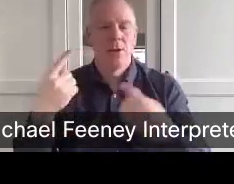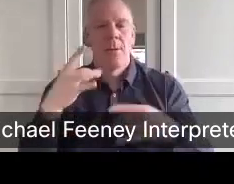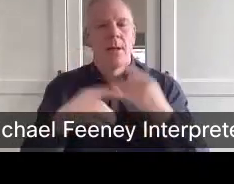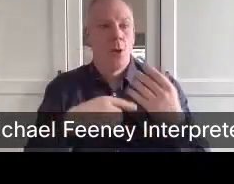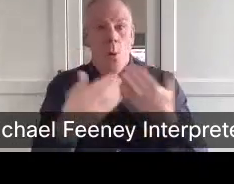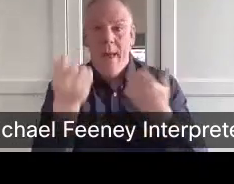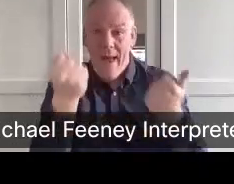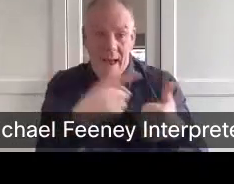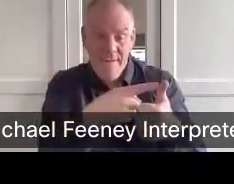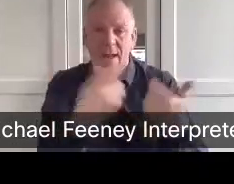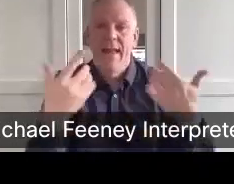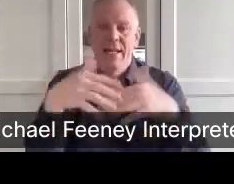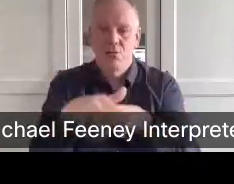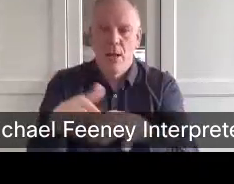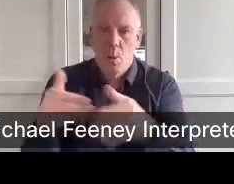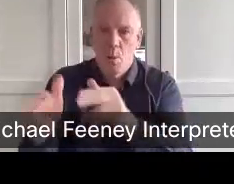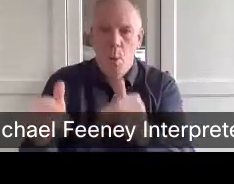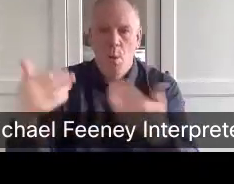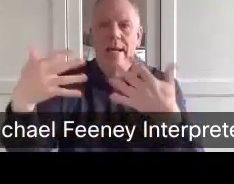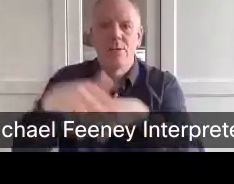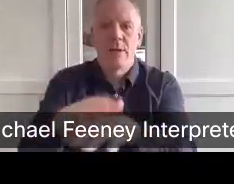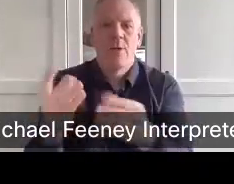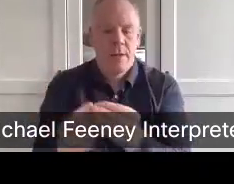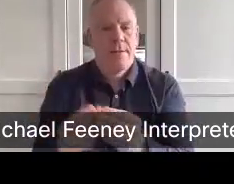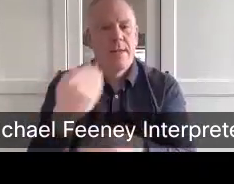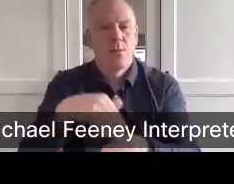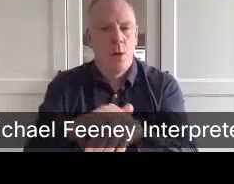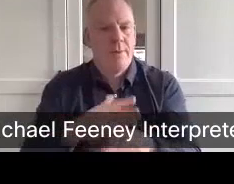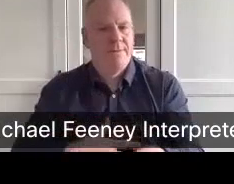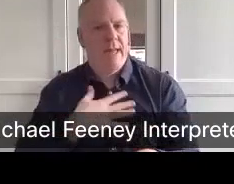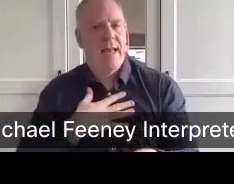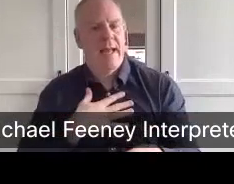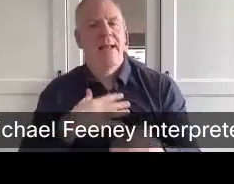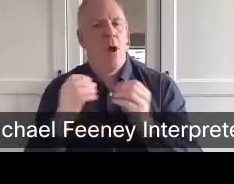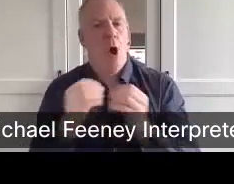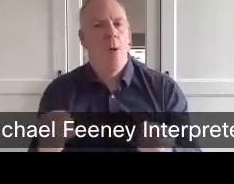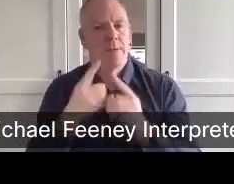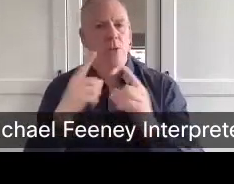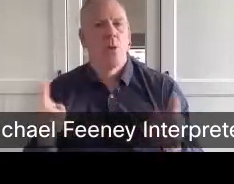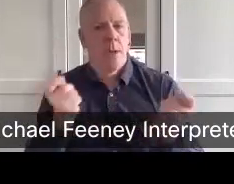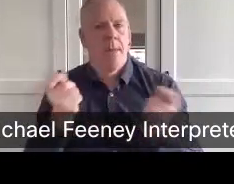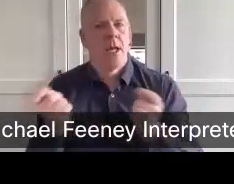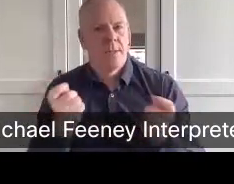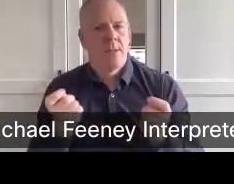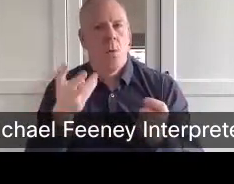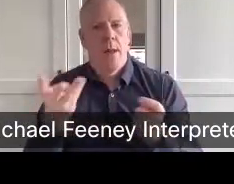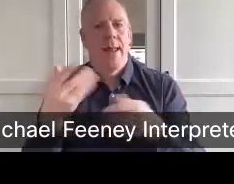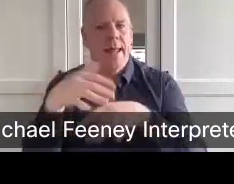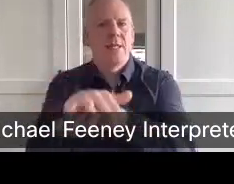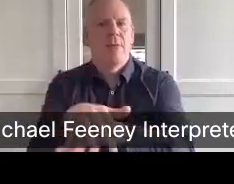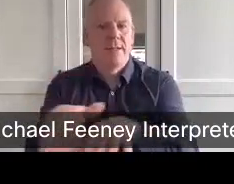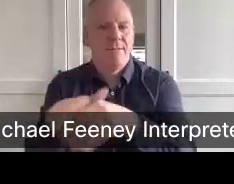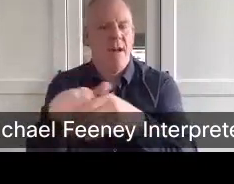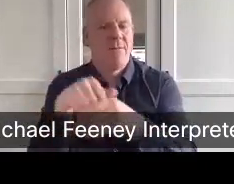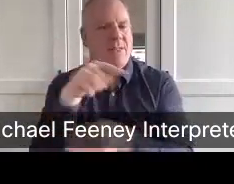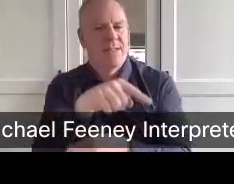with what's there, initially that's certainly where we'd see the open disclosure mandatory requirement kind of integrating in